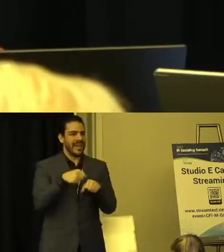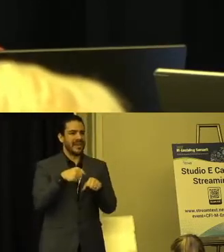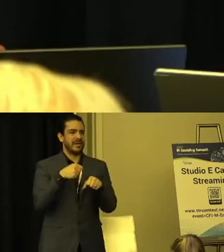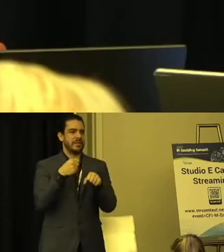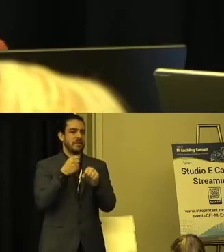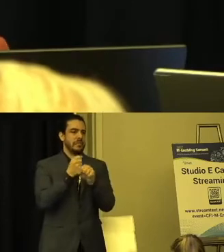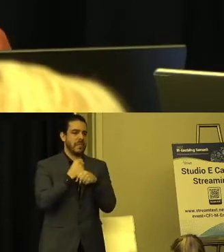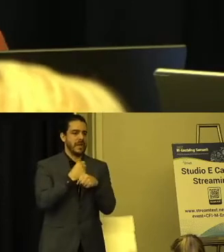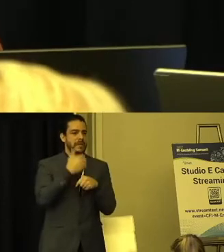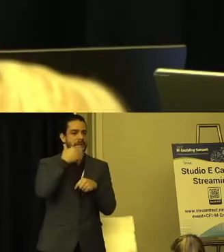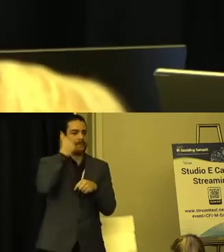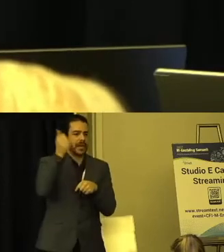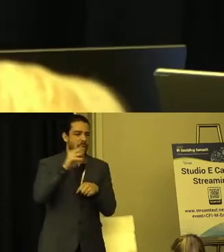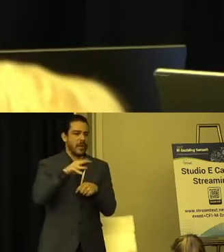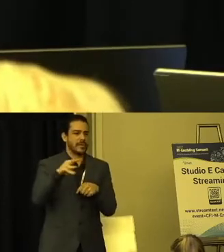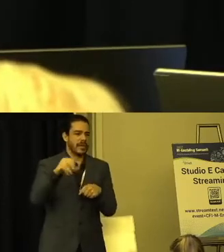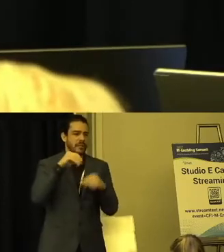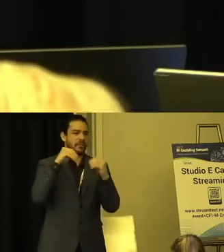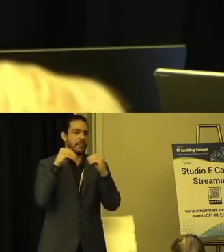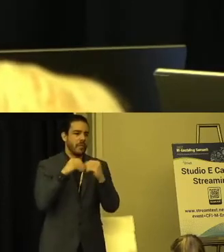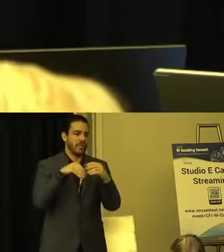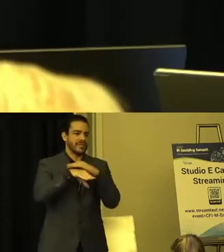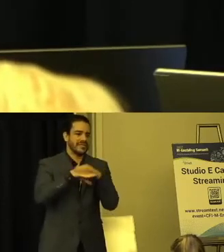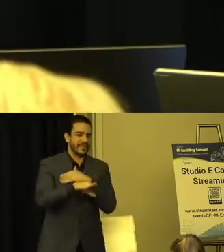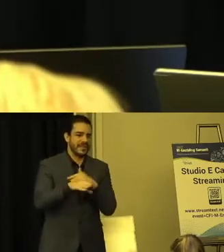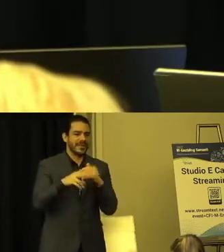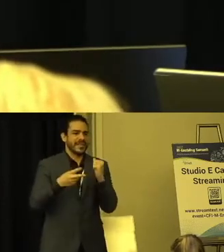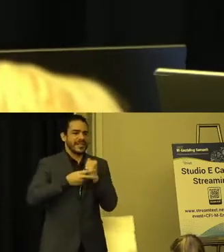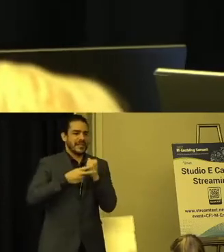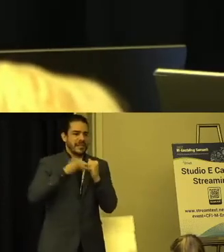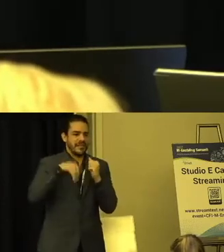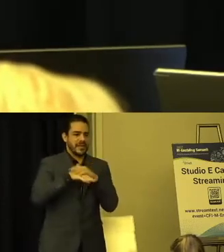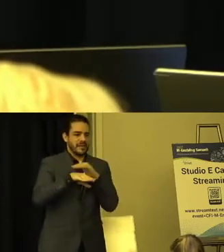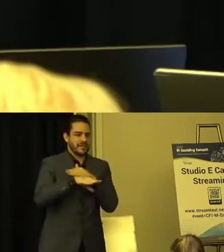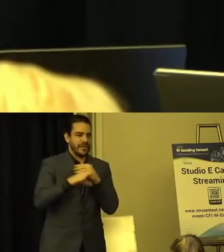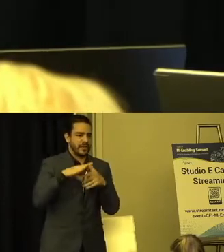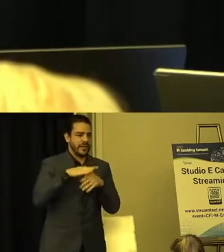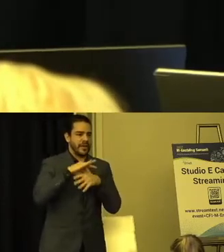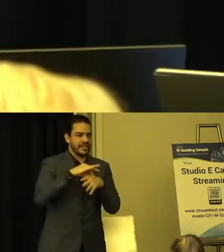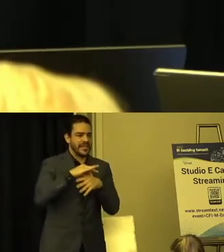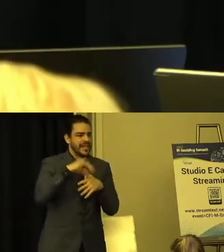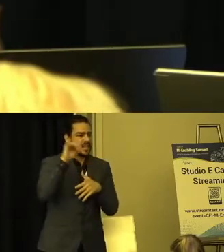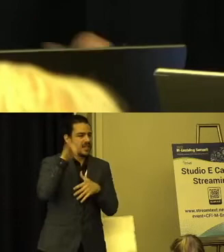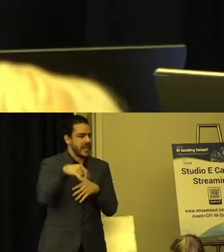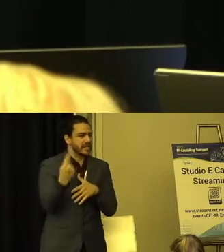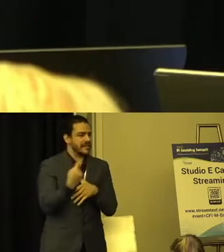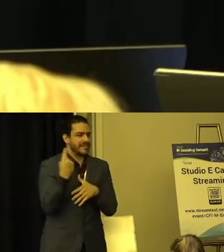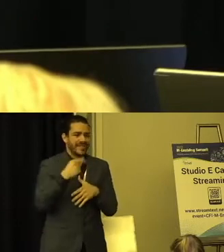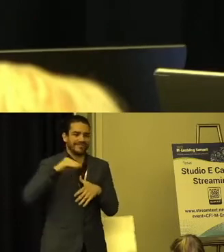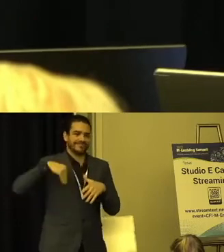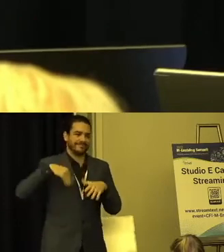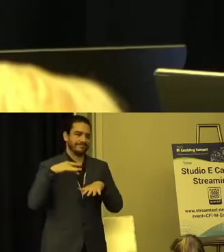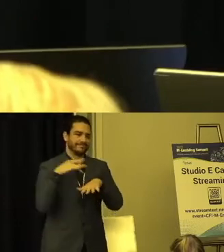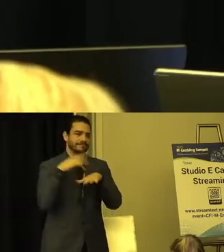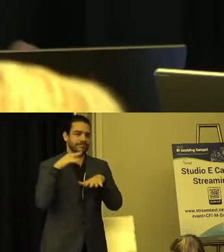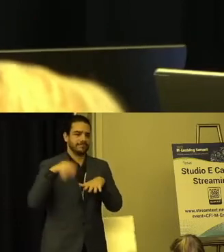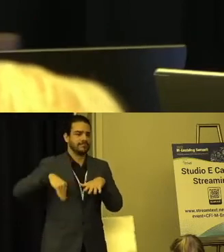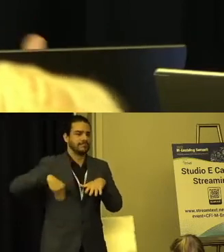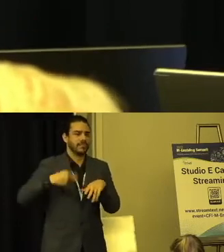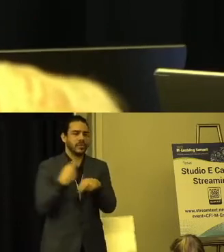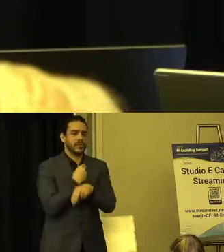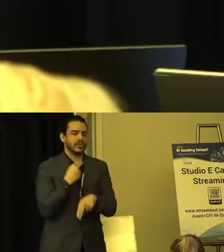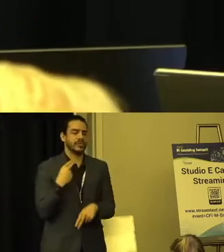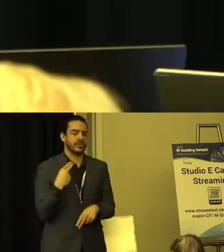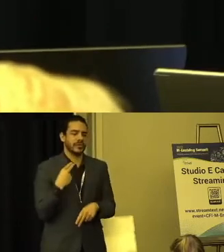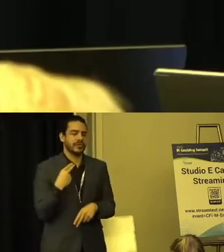accessible websites, save the accessibility content, and so forth. I think that's an untapped potential. The user agent accessibility guidelines